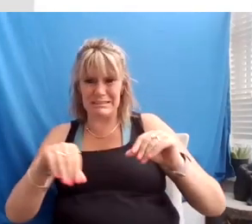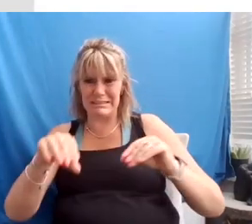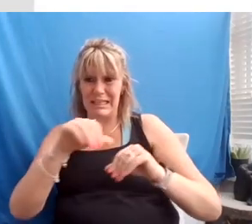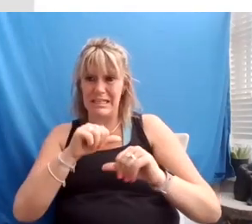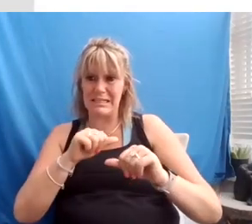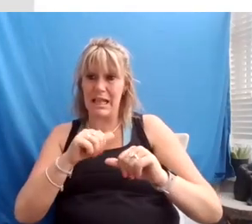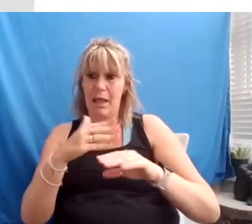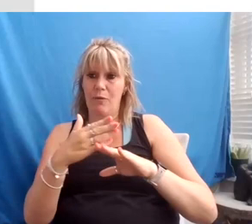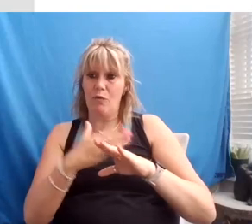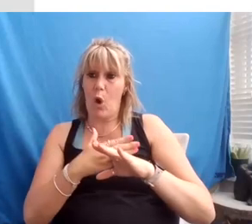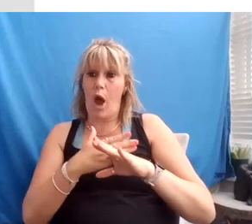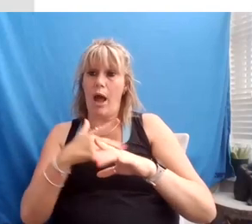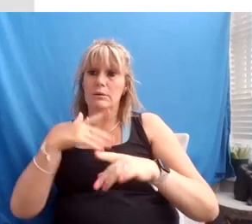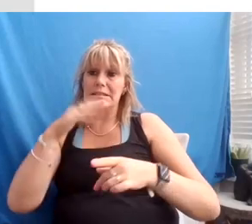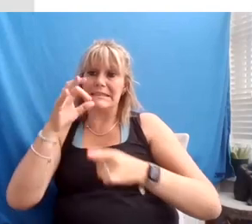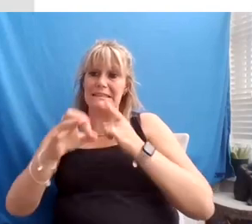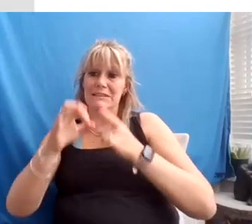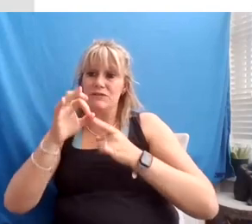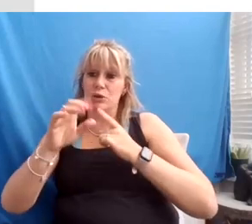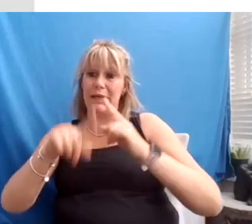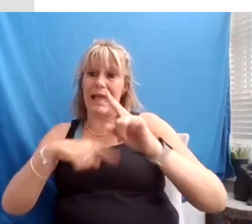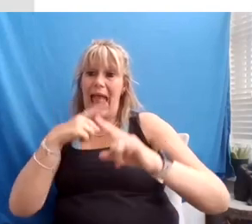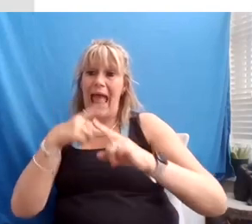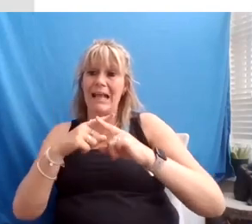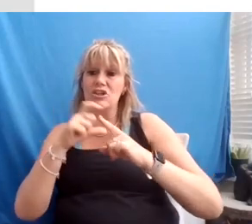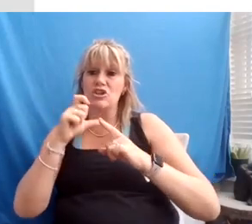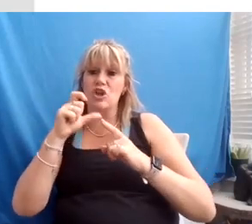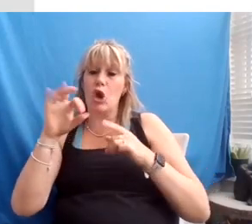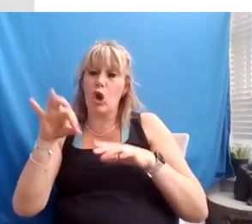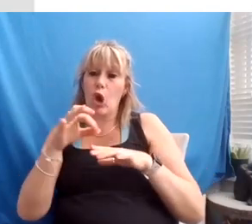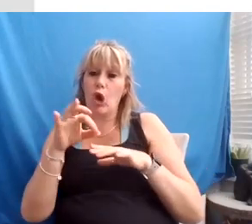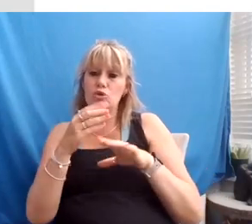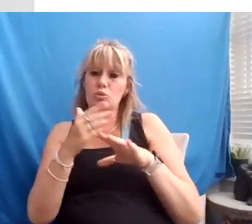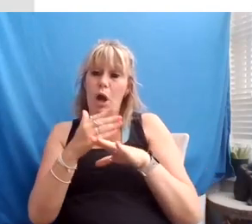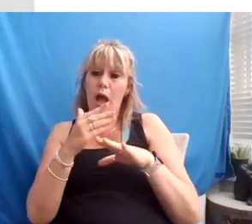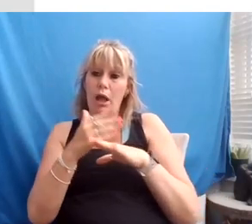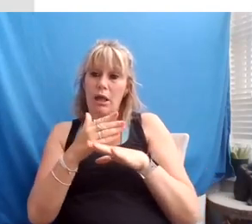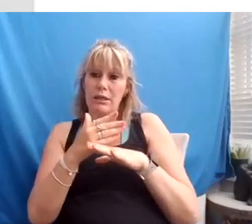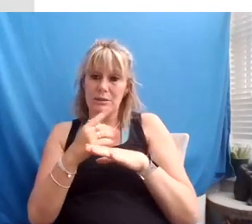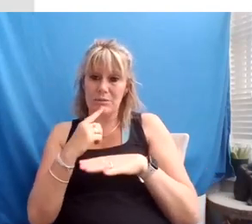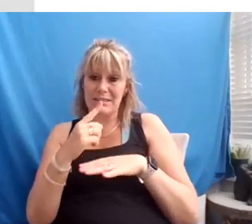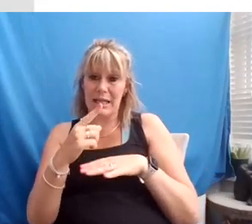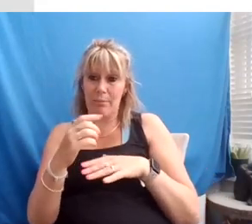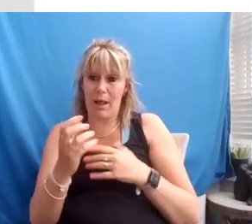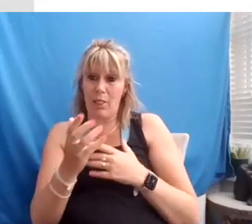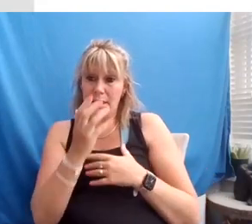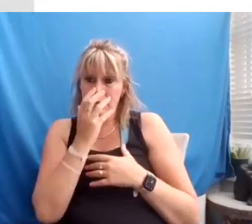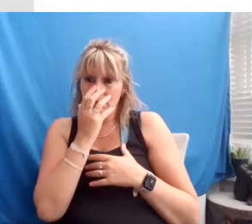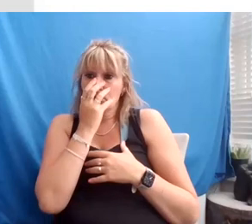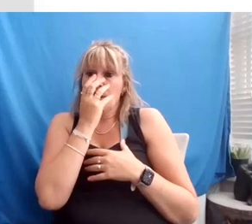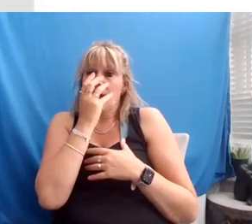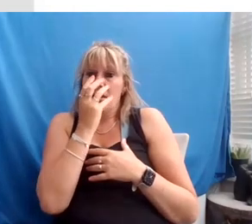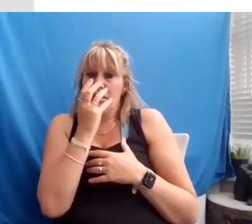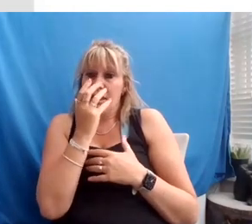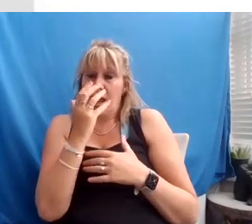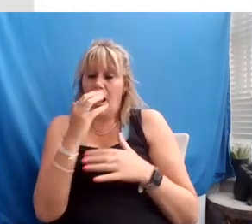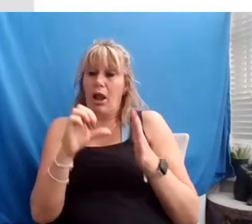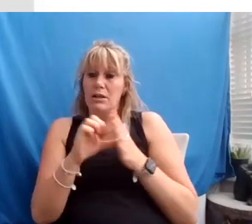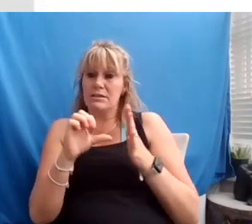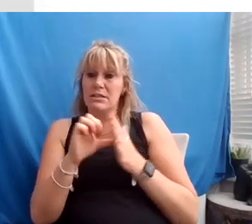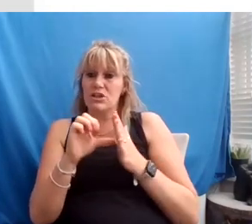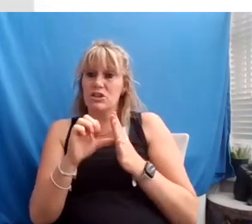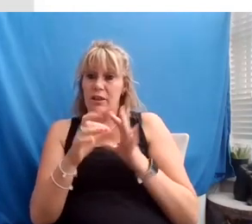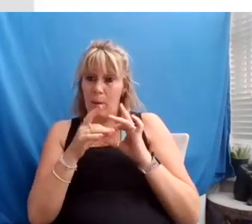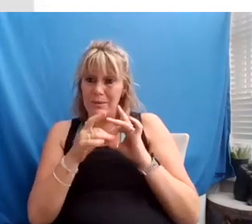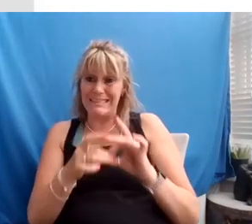ex-cotton workers, and they talked about this breathing condition called bisonosis, which was caused by